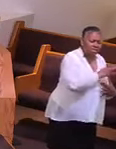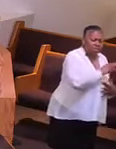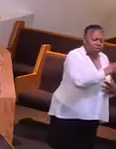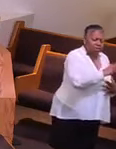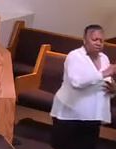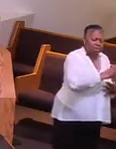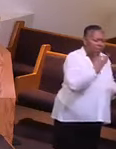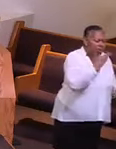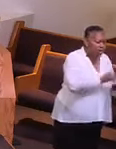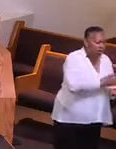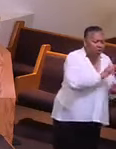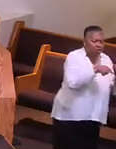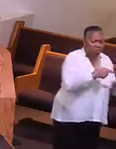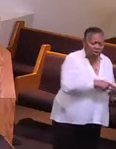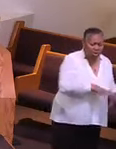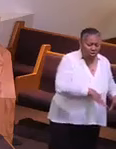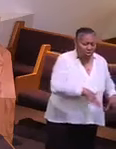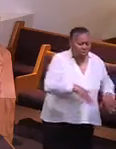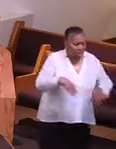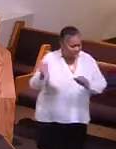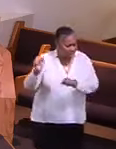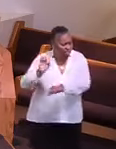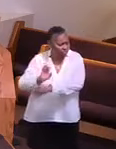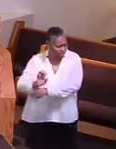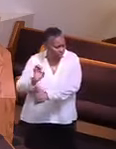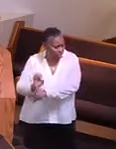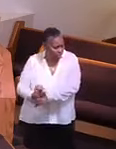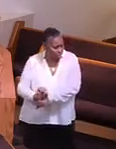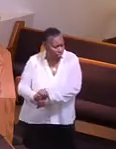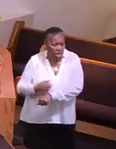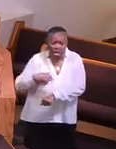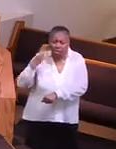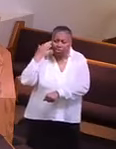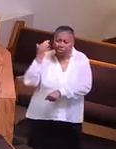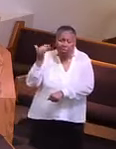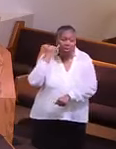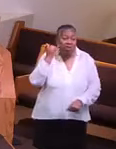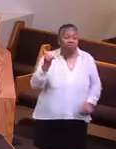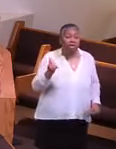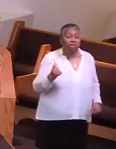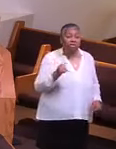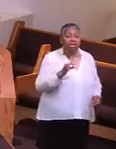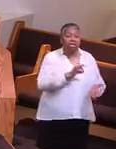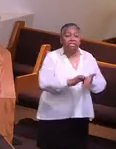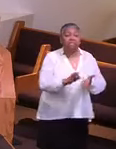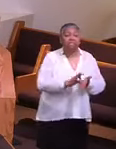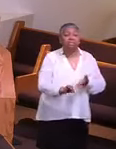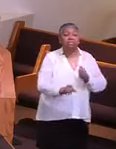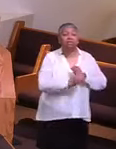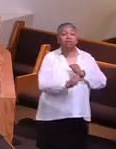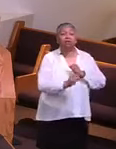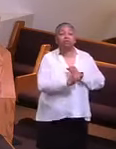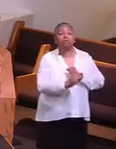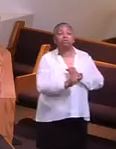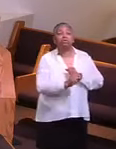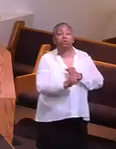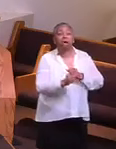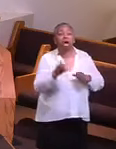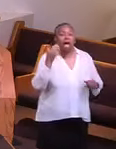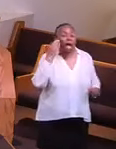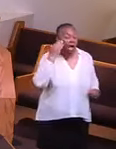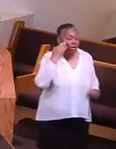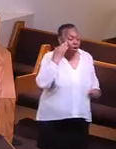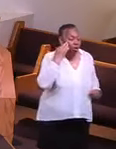Amen. And so we want to take advantage of that. I don't know if there's a census commercial or not, but I do know that the